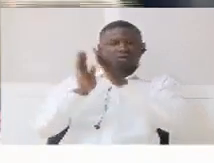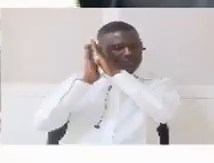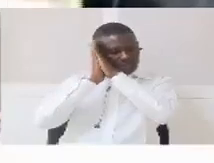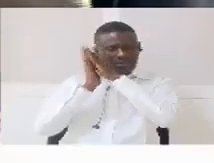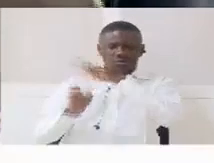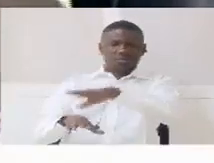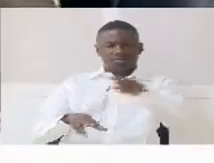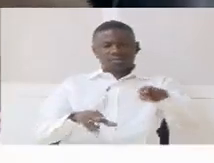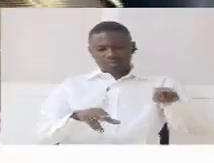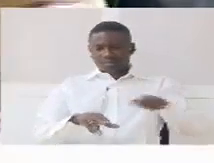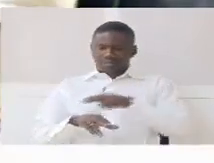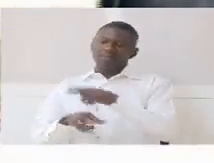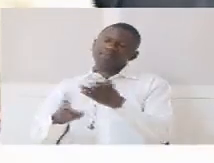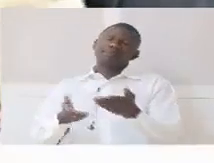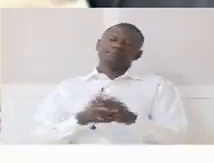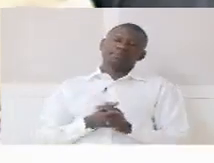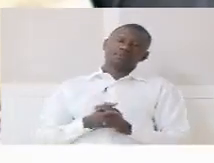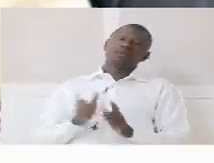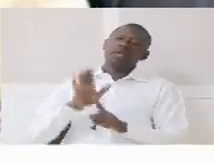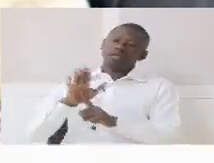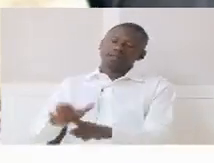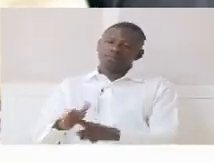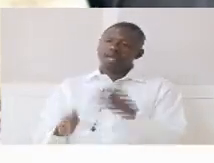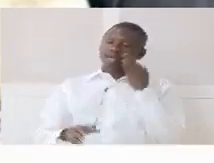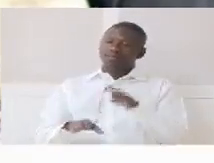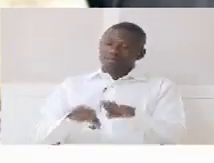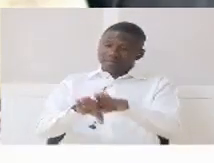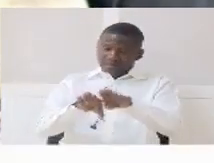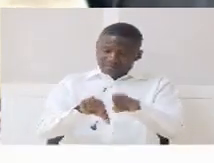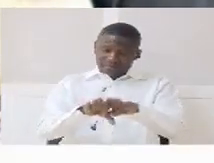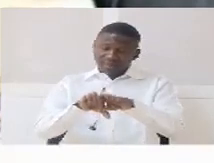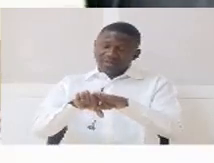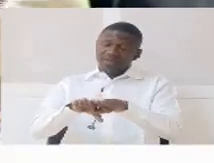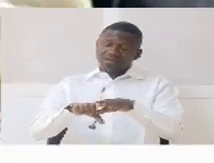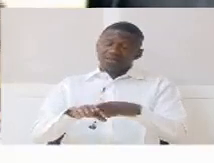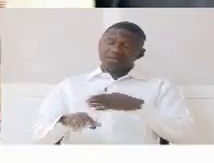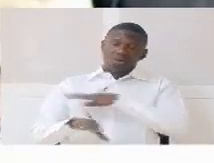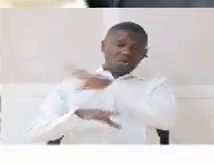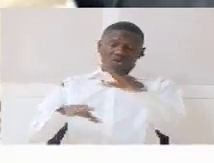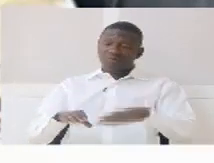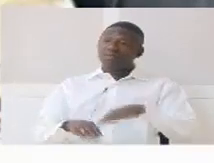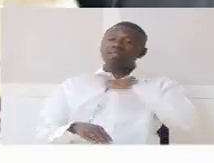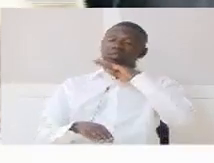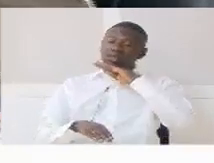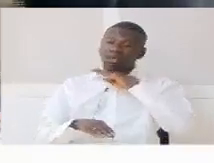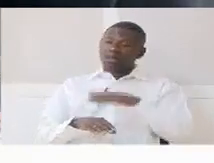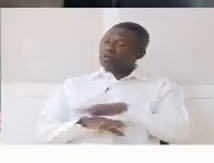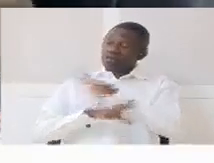So say this slab will fatas. So now if all the will be occupied slabs are